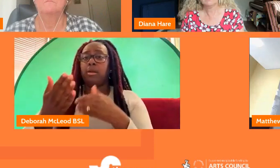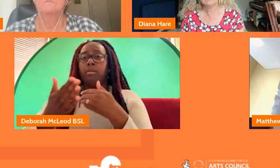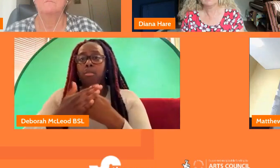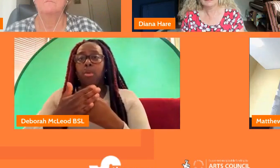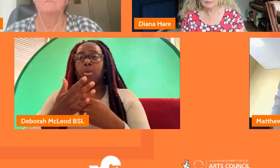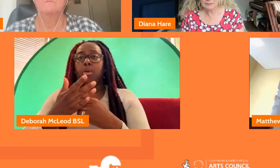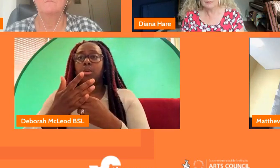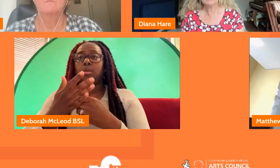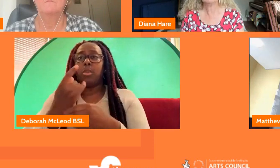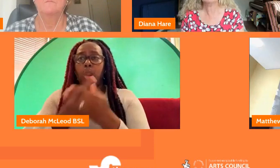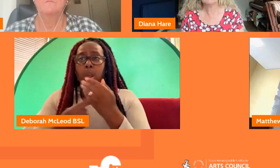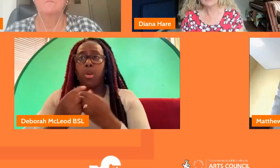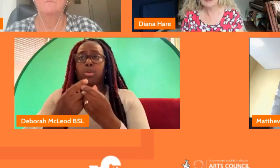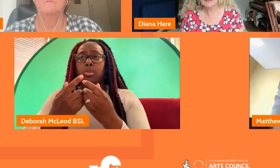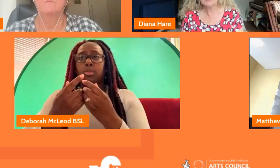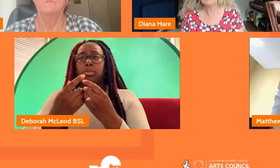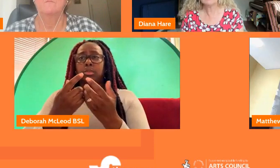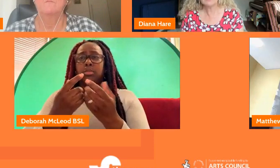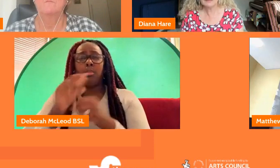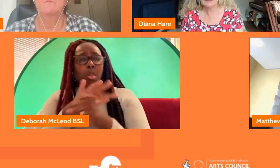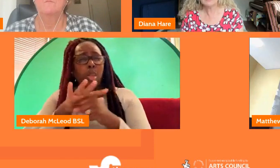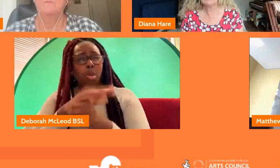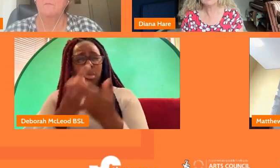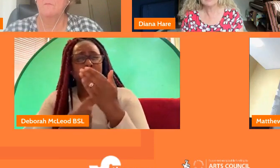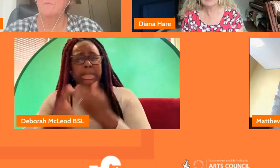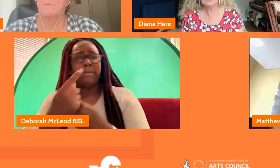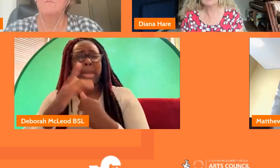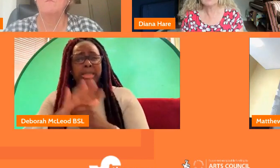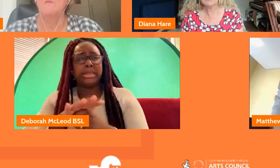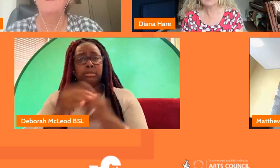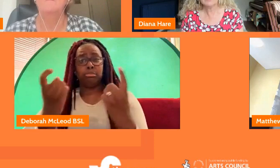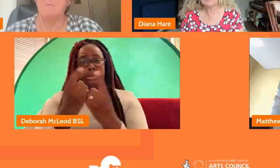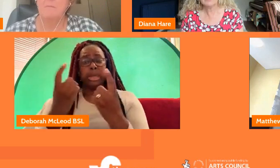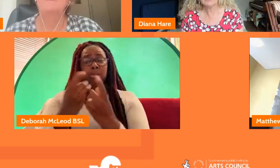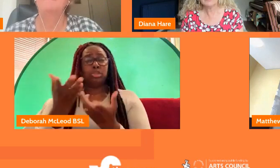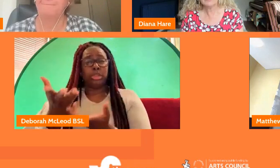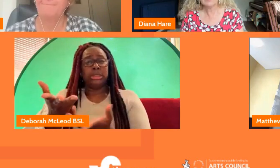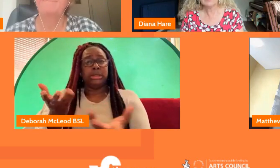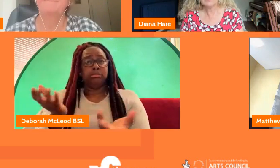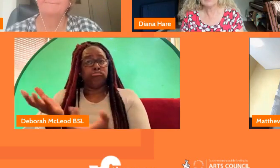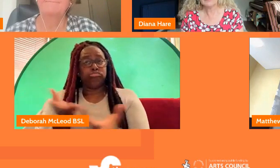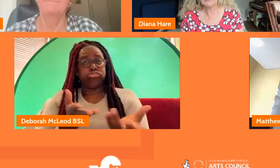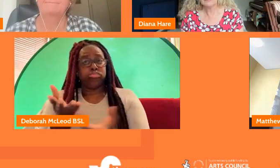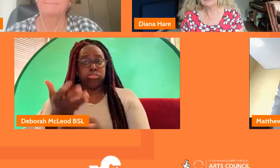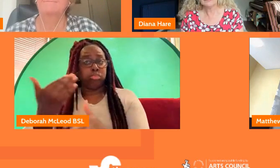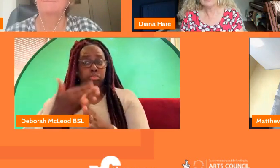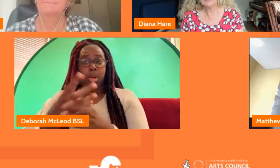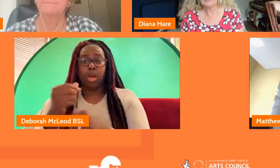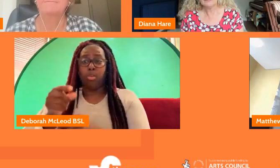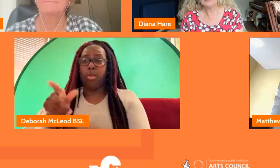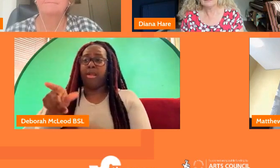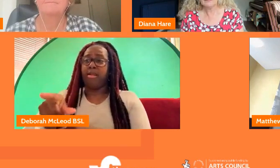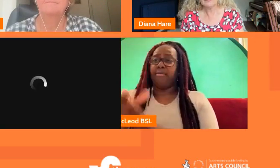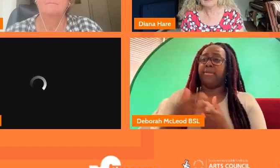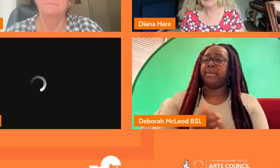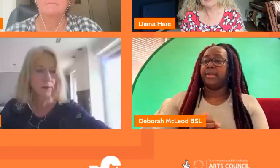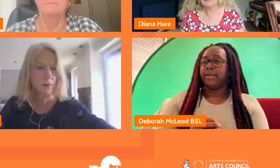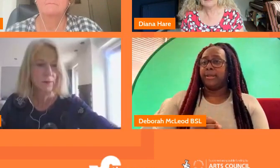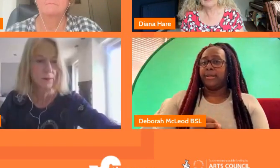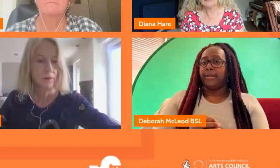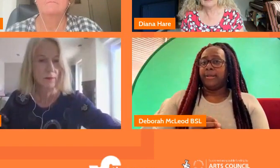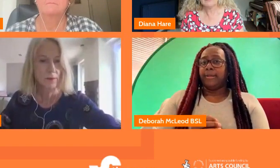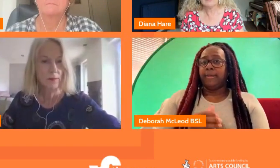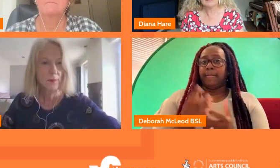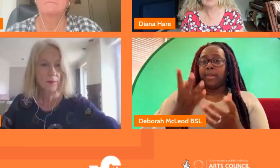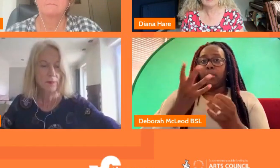production companies who we work with on a regular basis so that we have a kind of in a way we have trusted